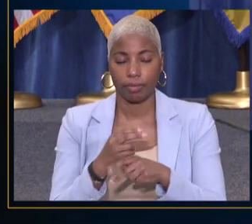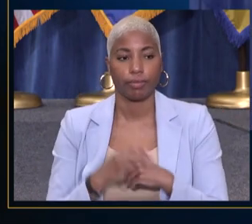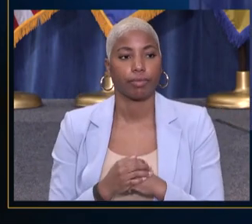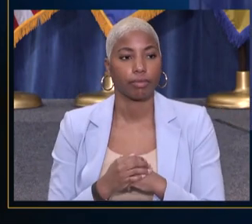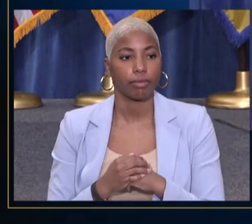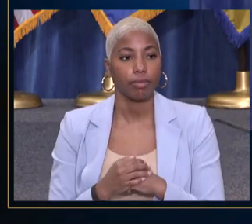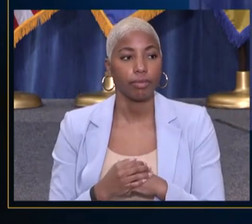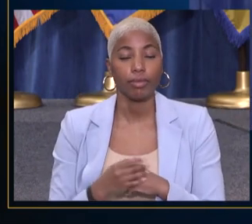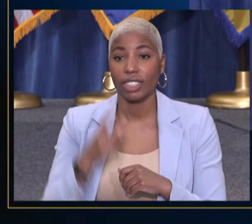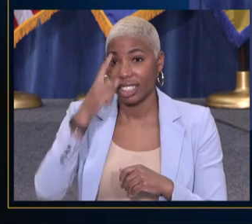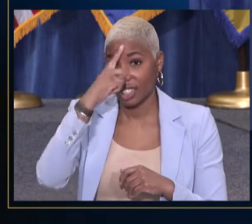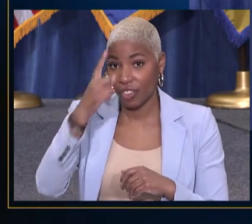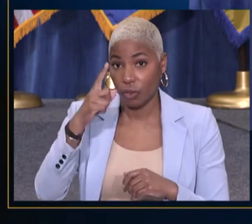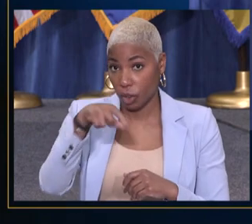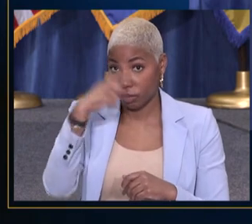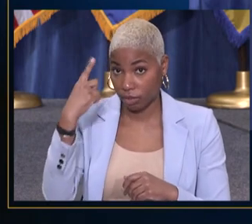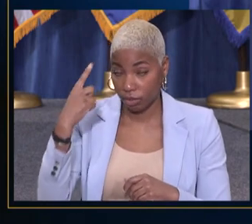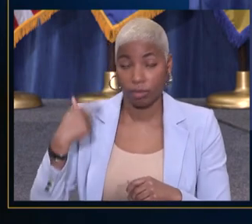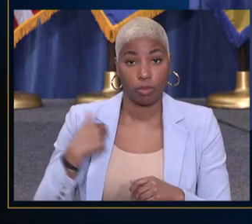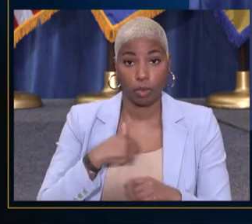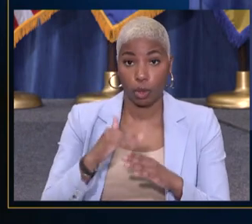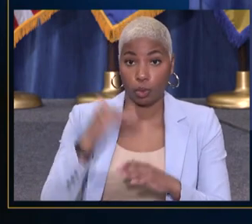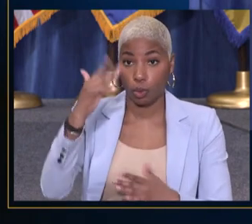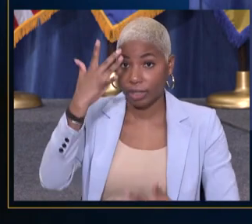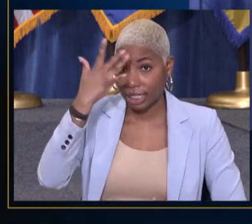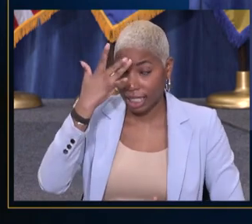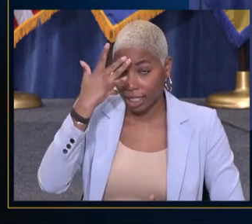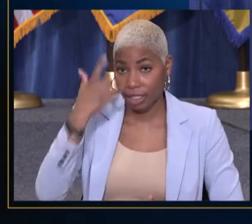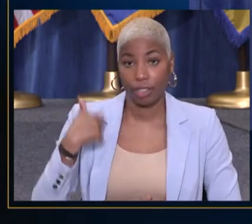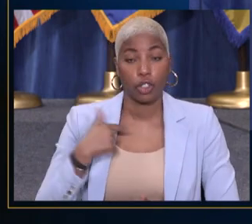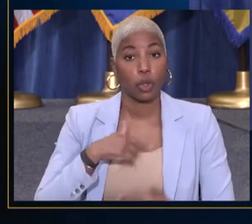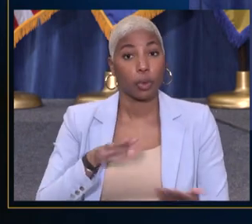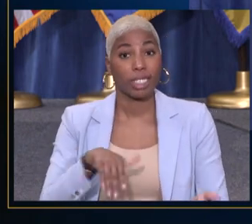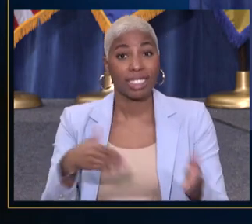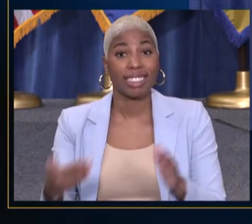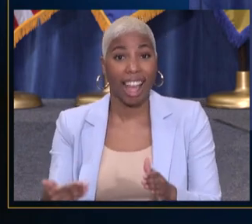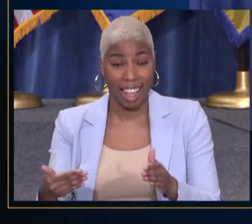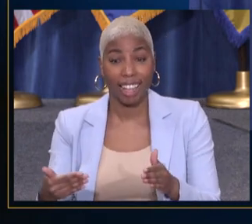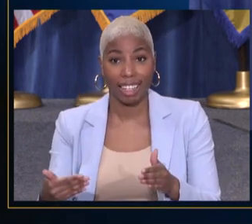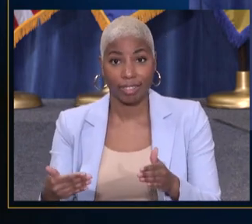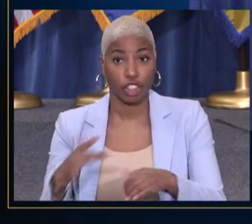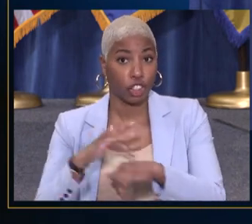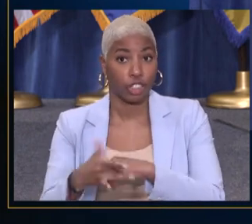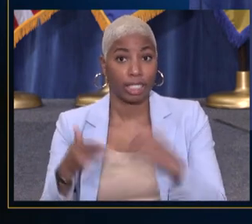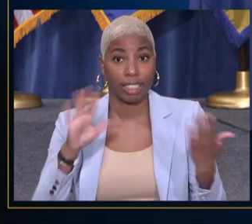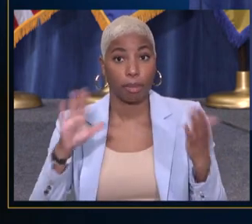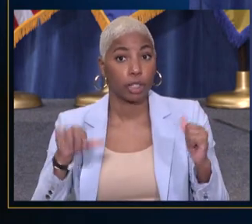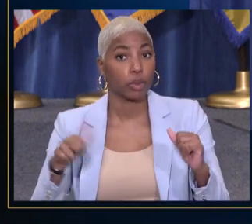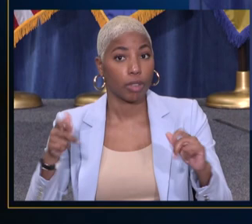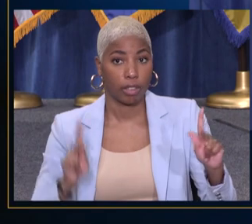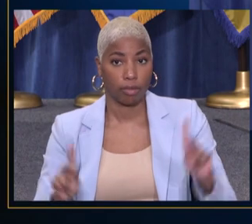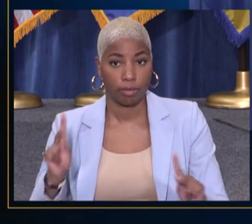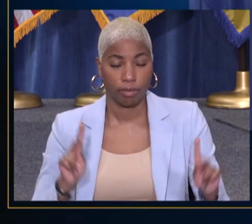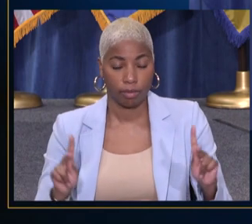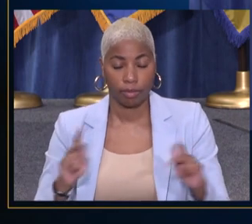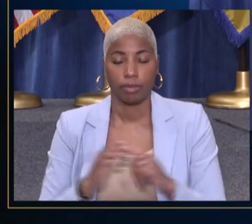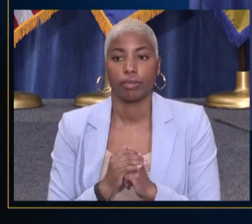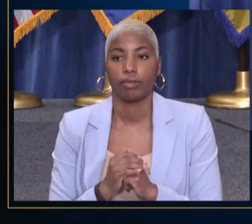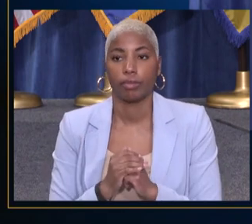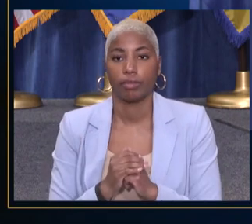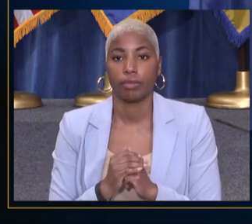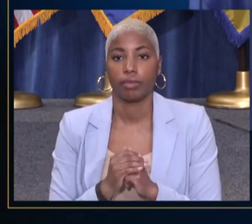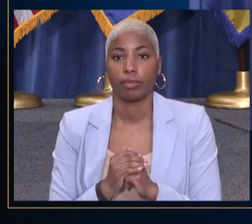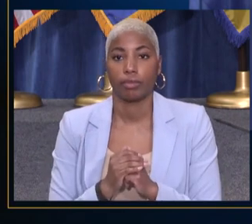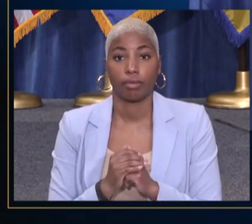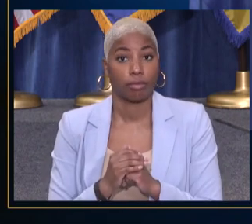For African Americans, we are far too sick and we die far too soon compared to everyone else. It goes back to